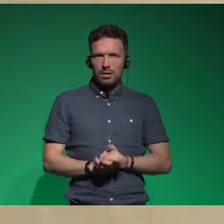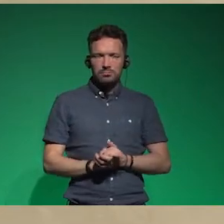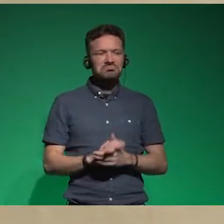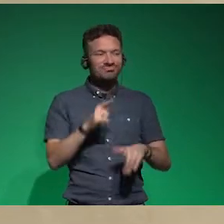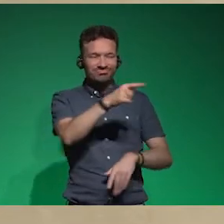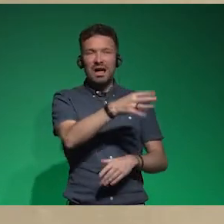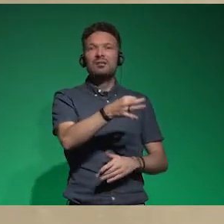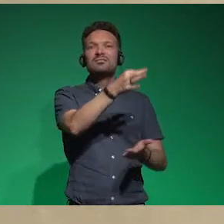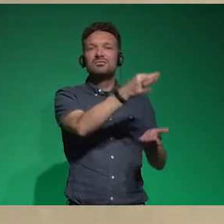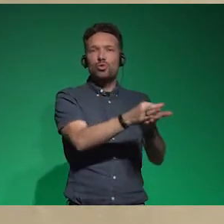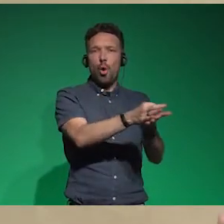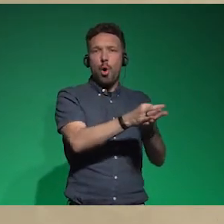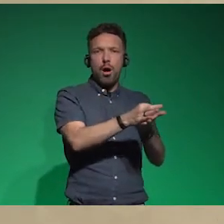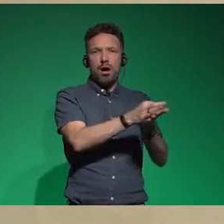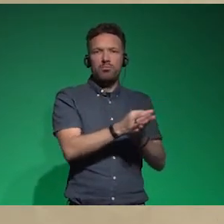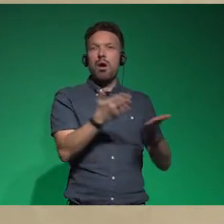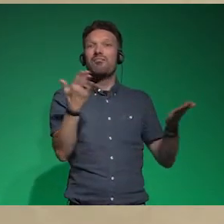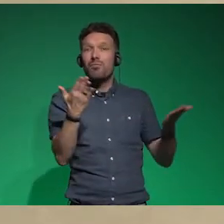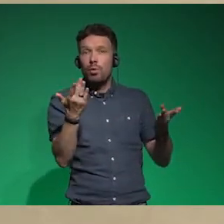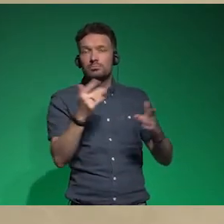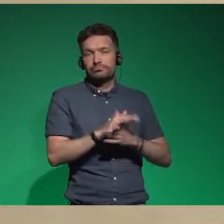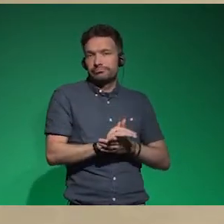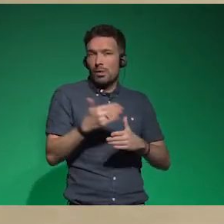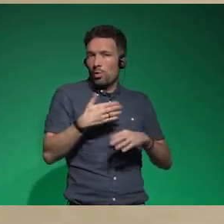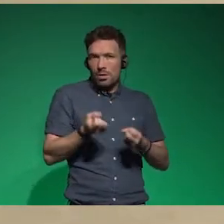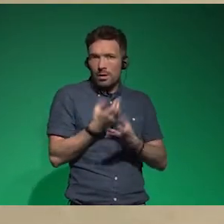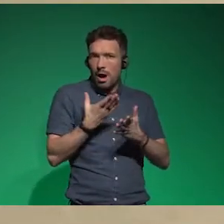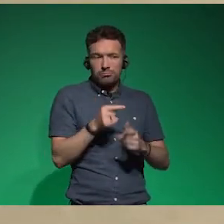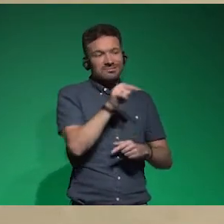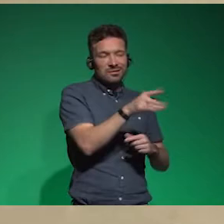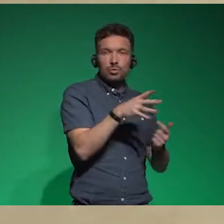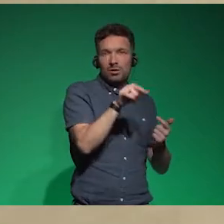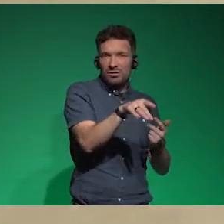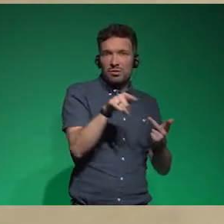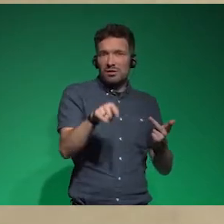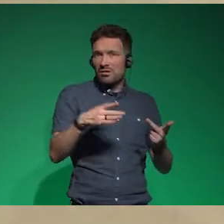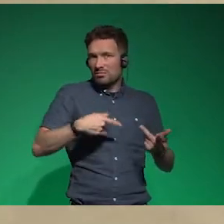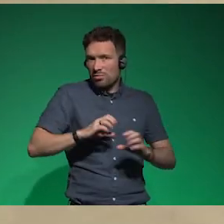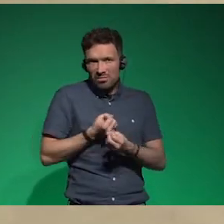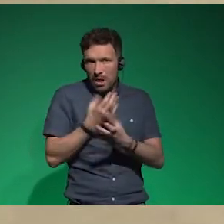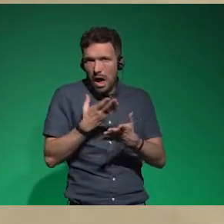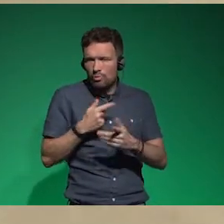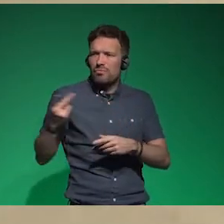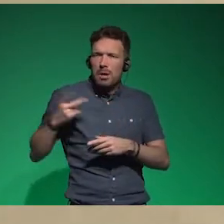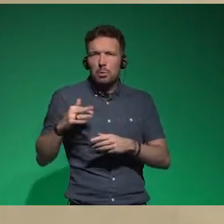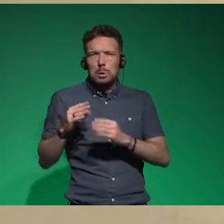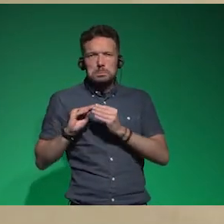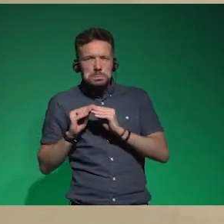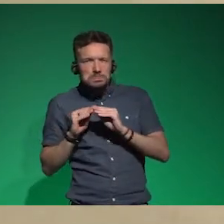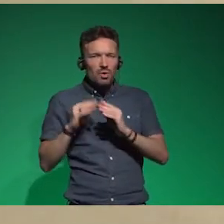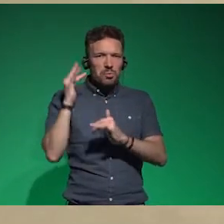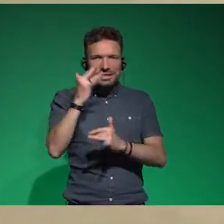but it's the village is still, still, we're still in search for it or in